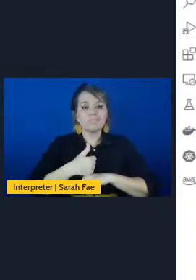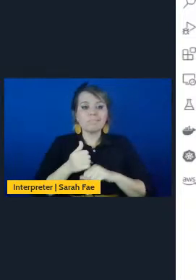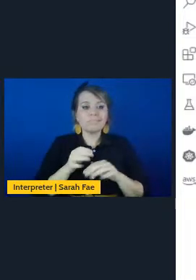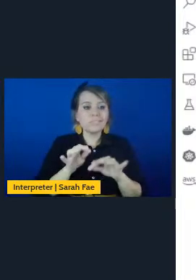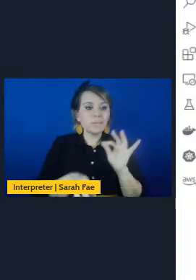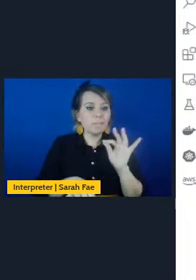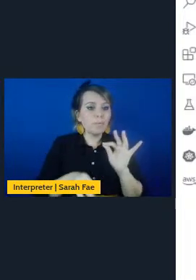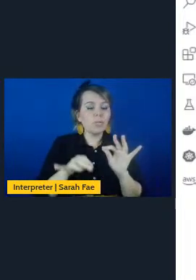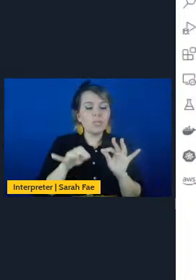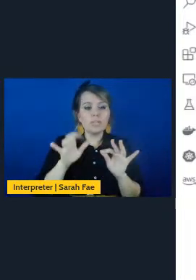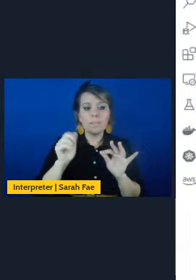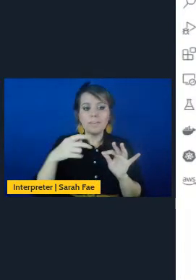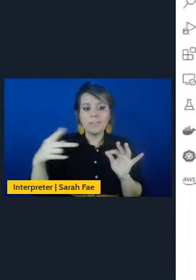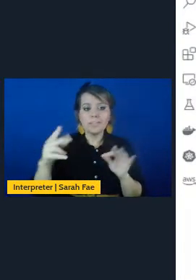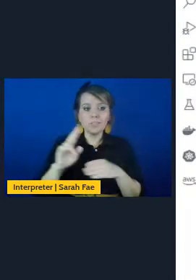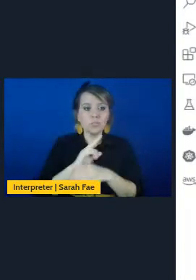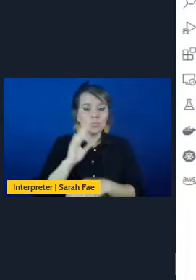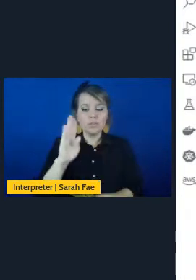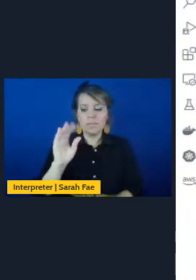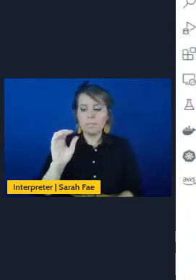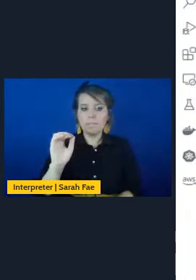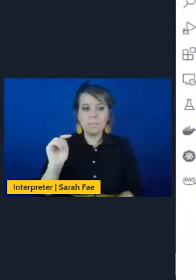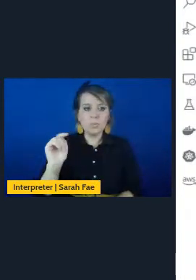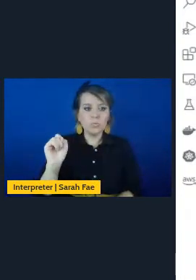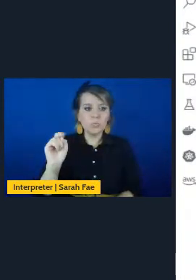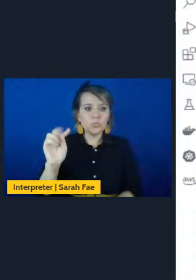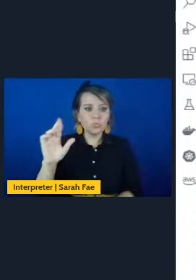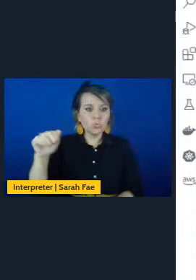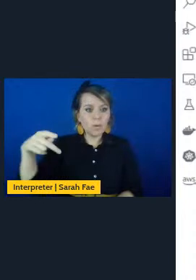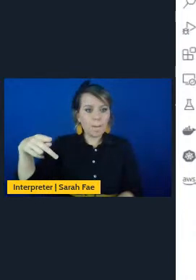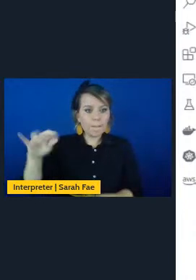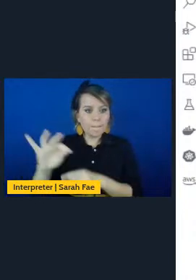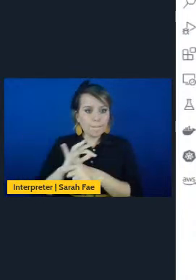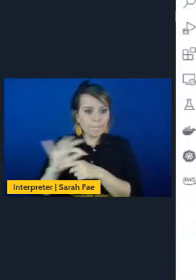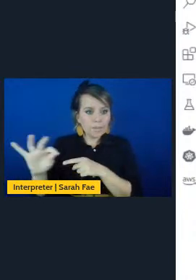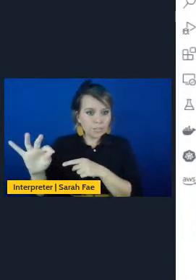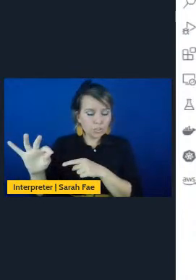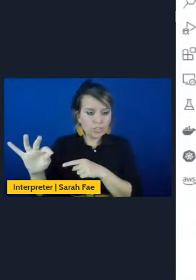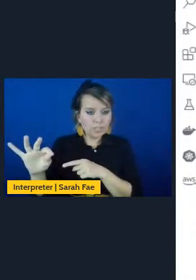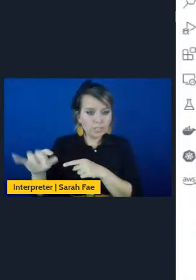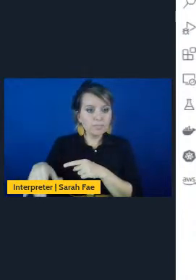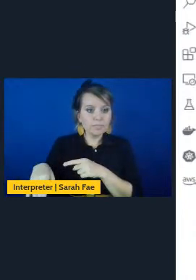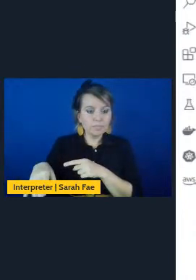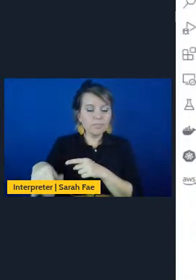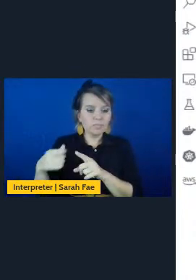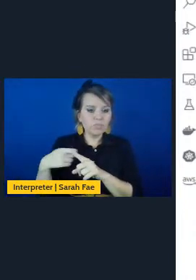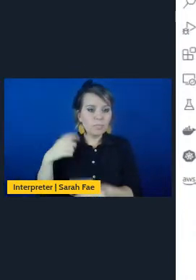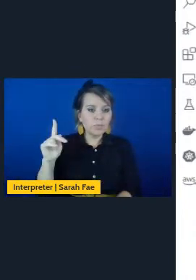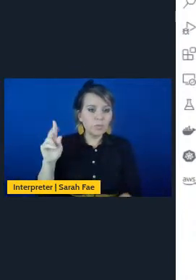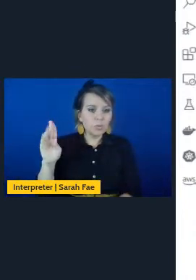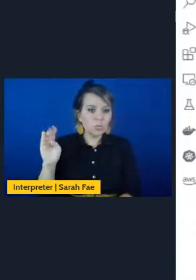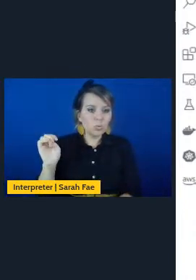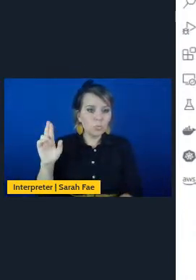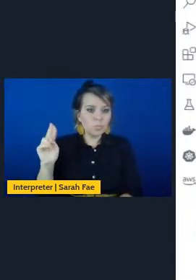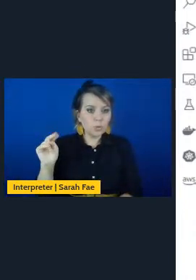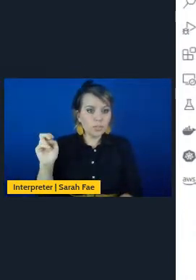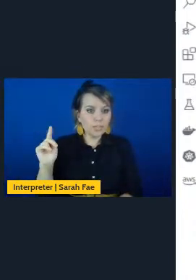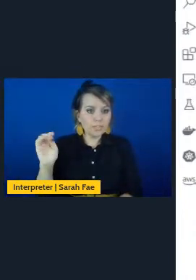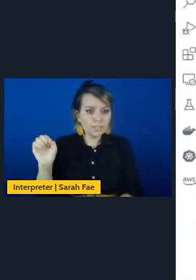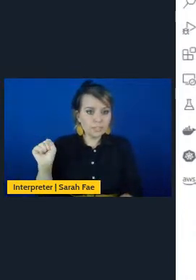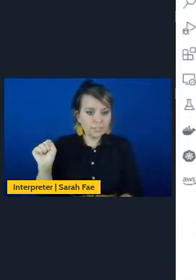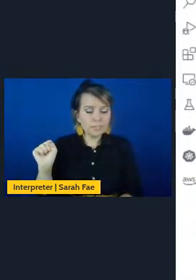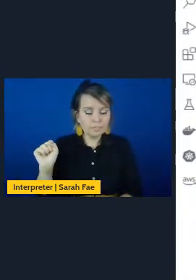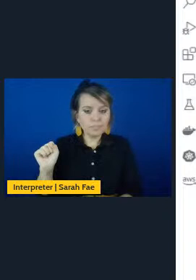application using the bootstrap functionality or CDK's init functionality from the CLI, and then we synthesized or converted